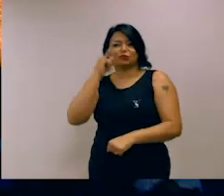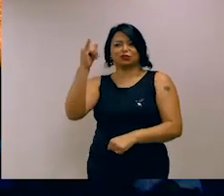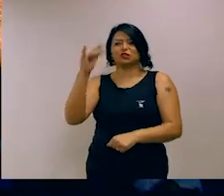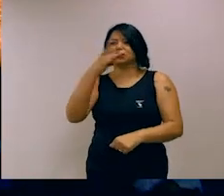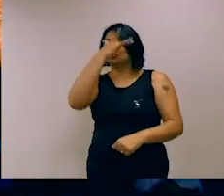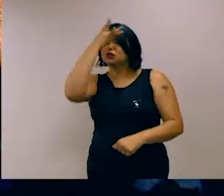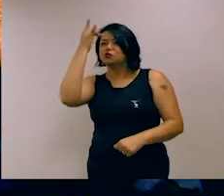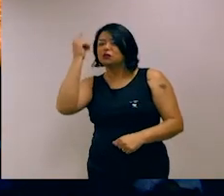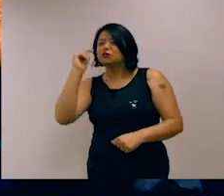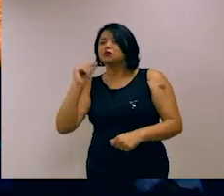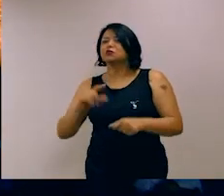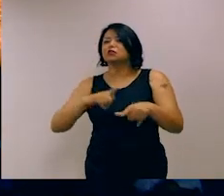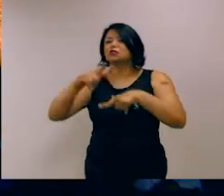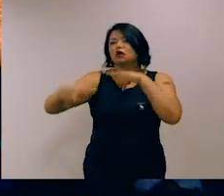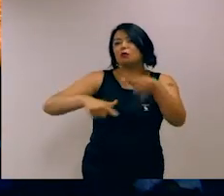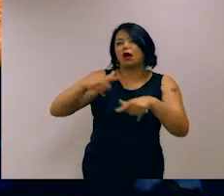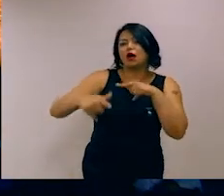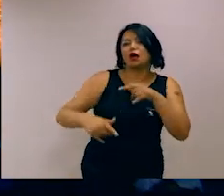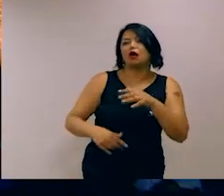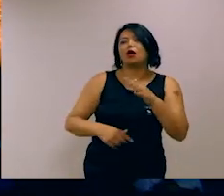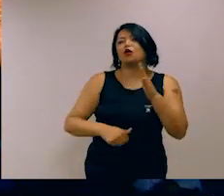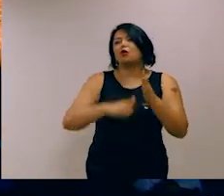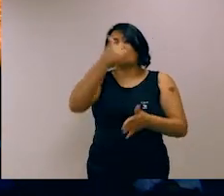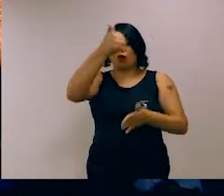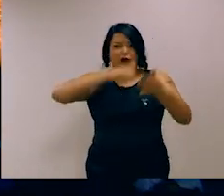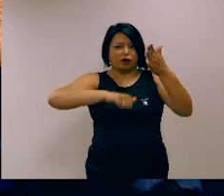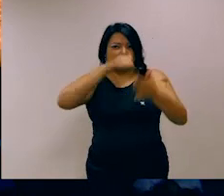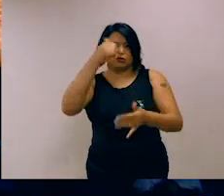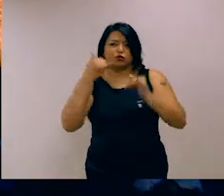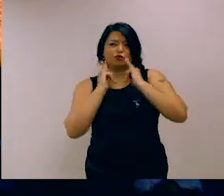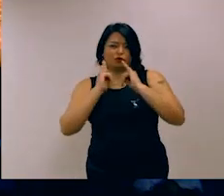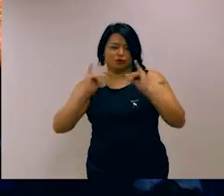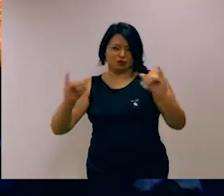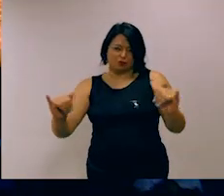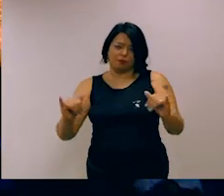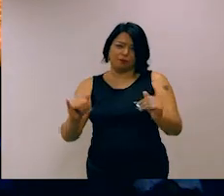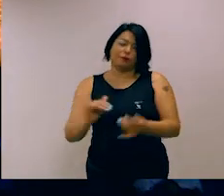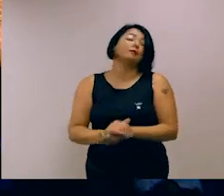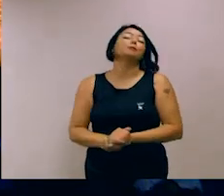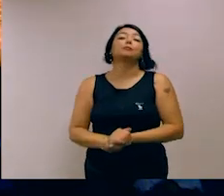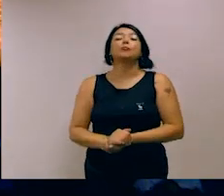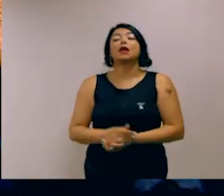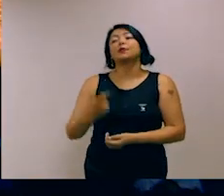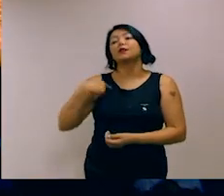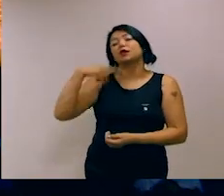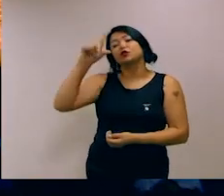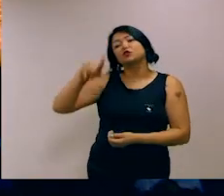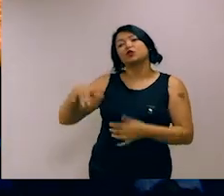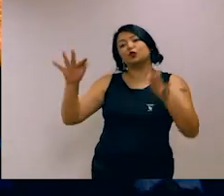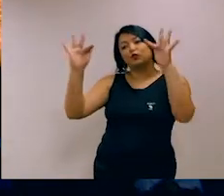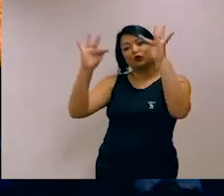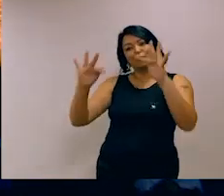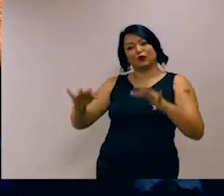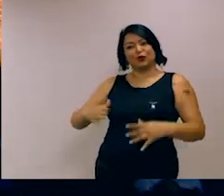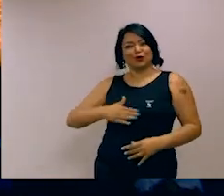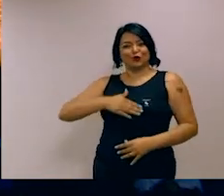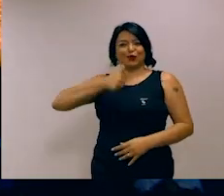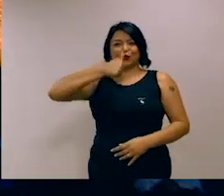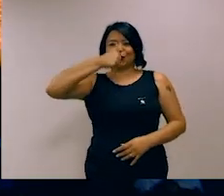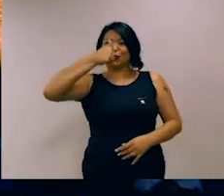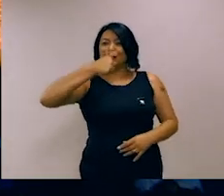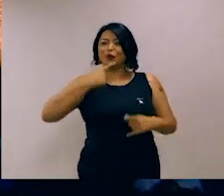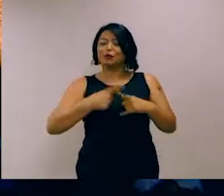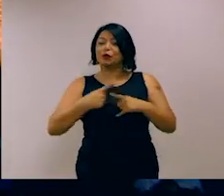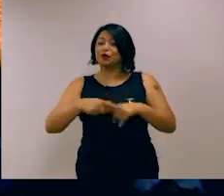we have. And all of us who deal with data, we face these challenges. So I'm very happy to be